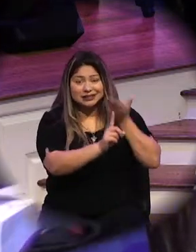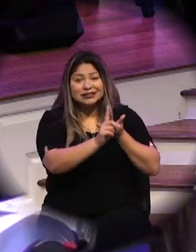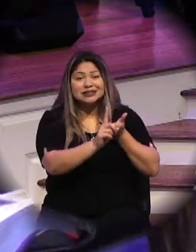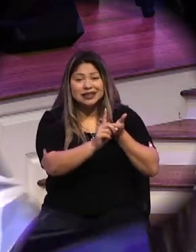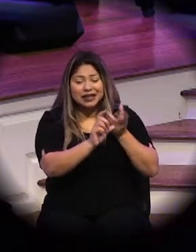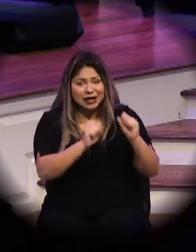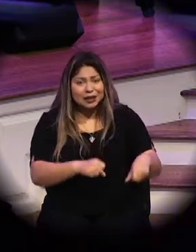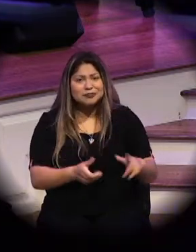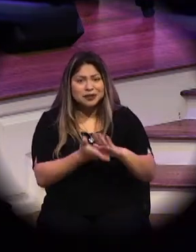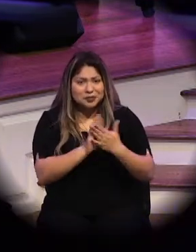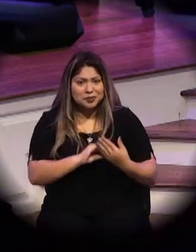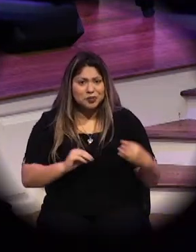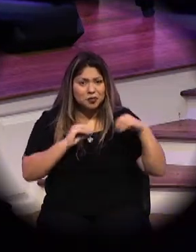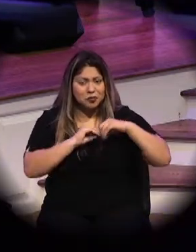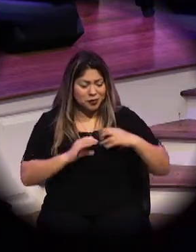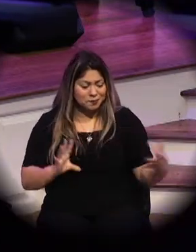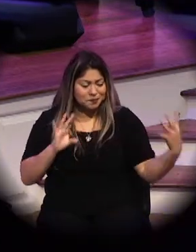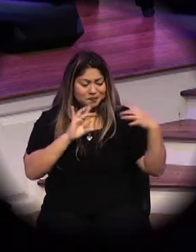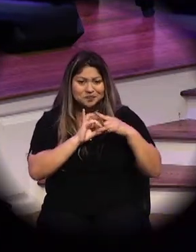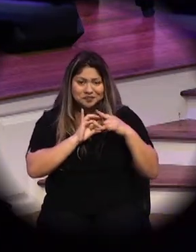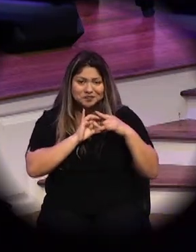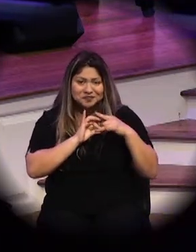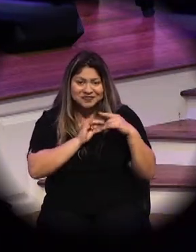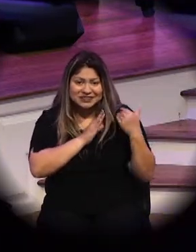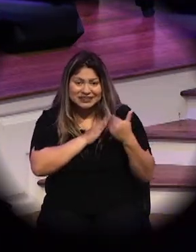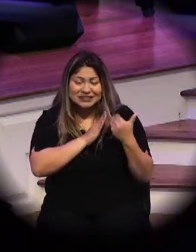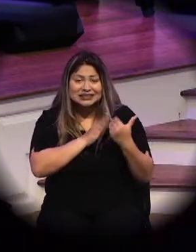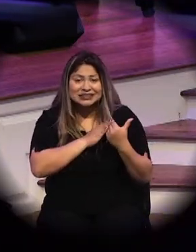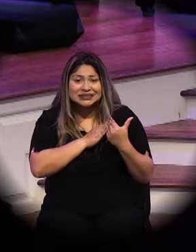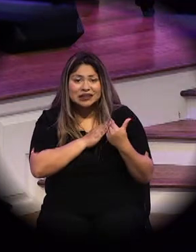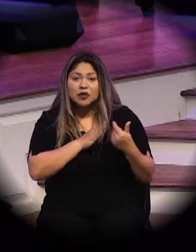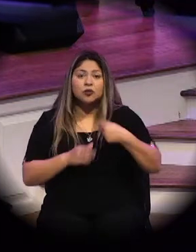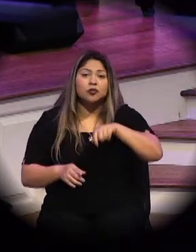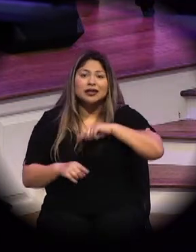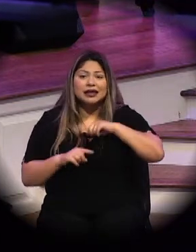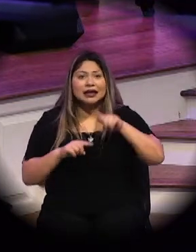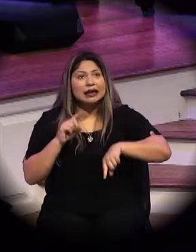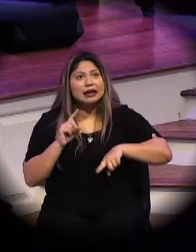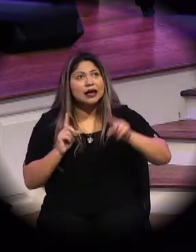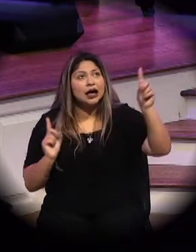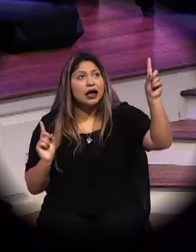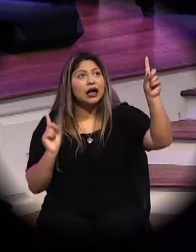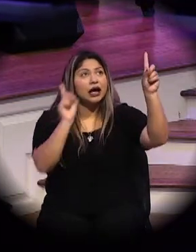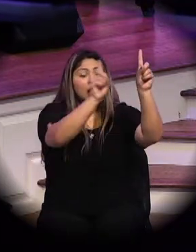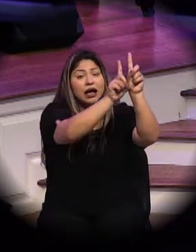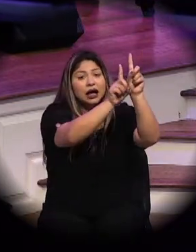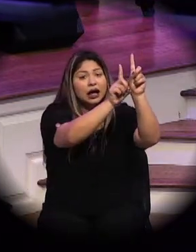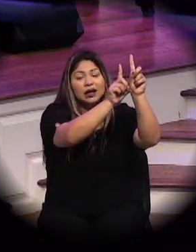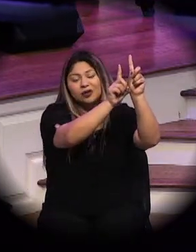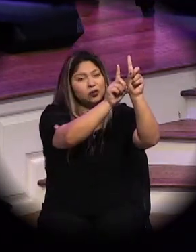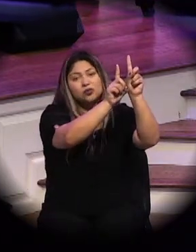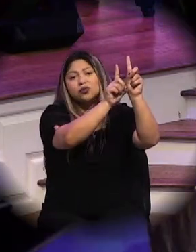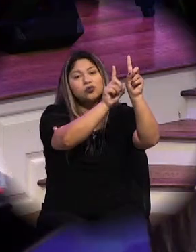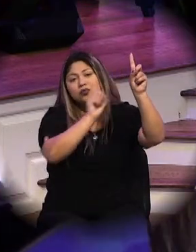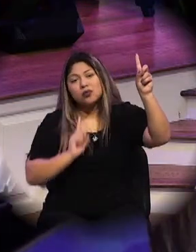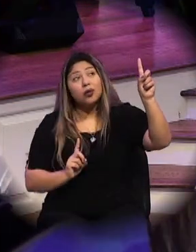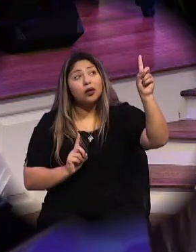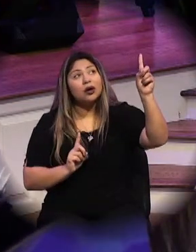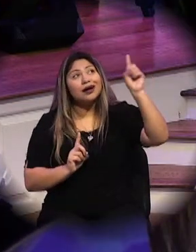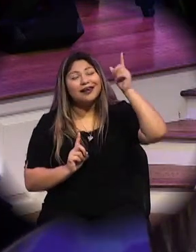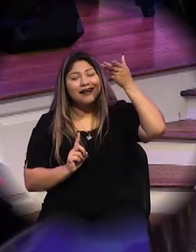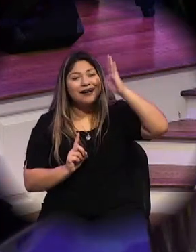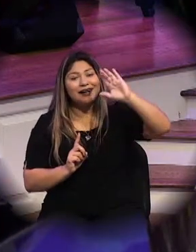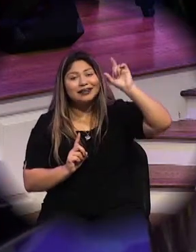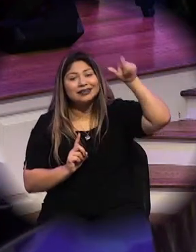We cannot, on our own, get to God. God must come to us. For us to draw near